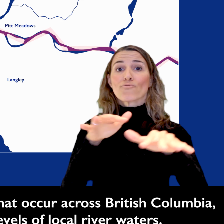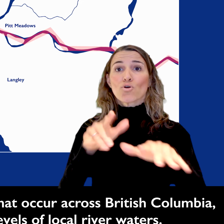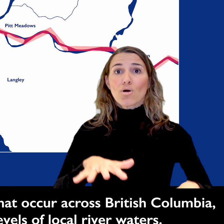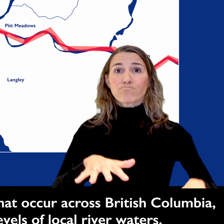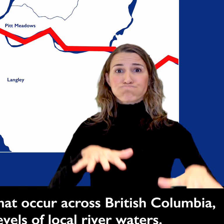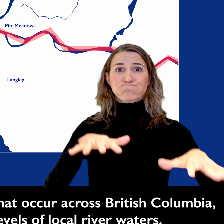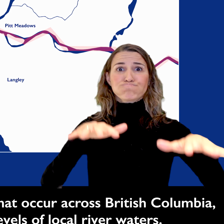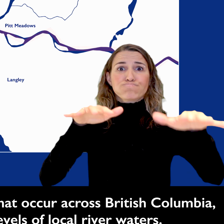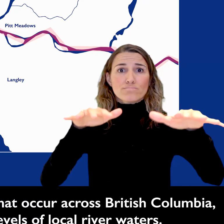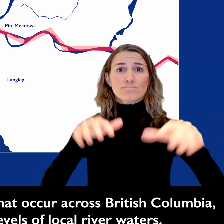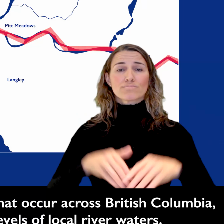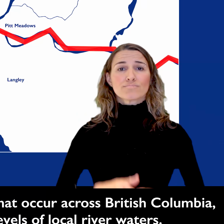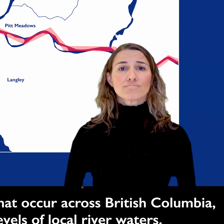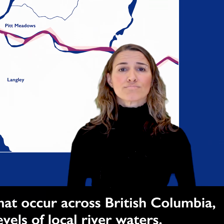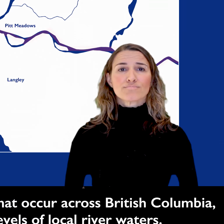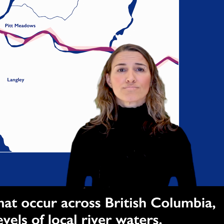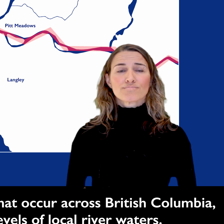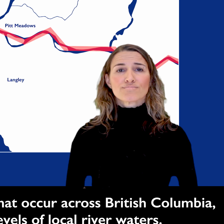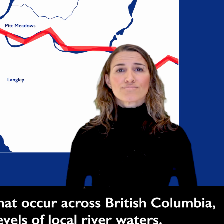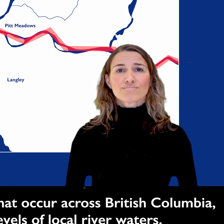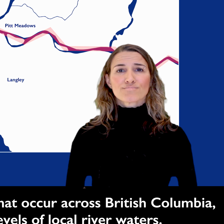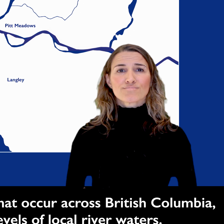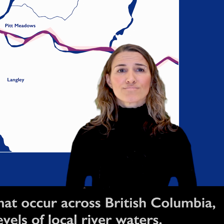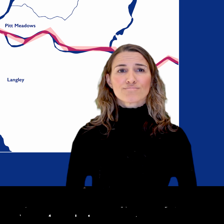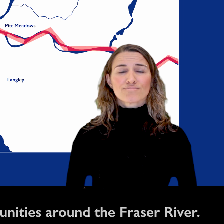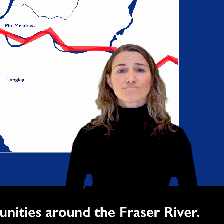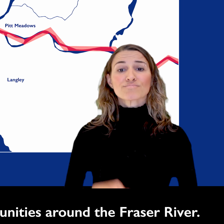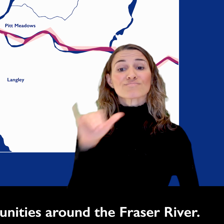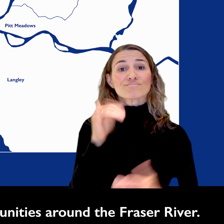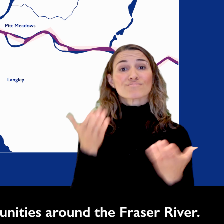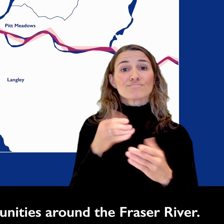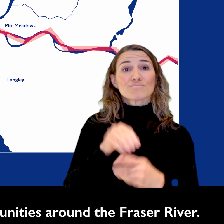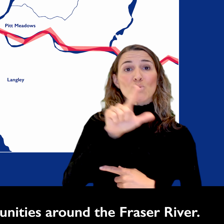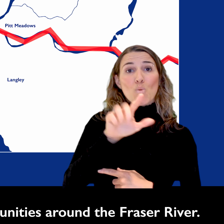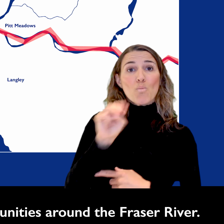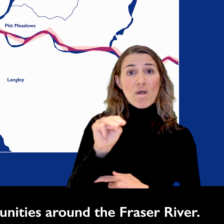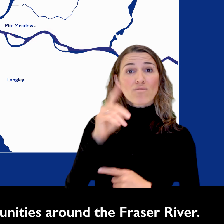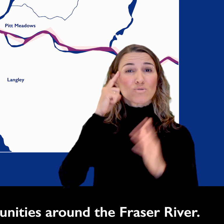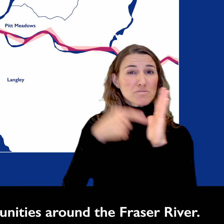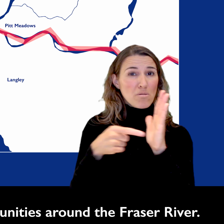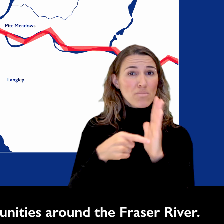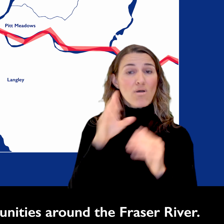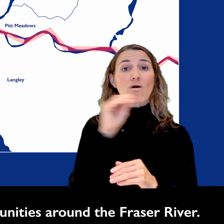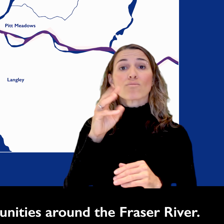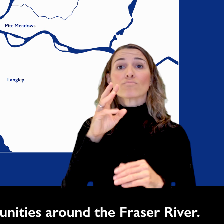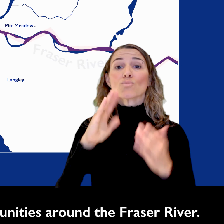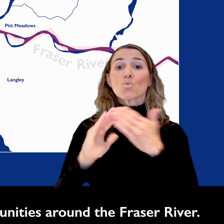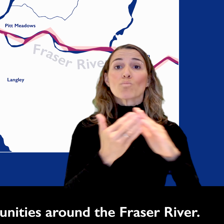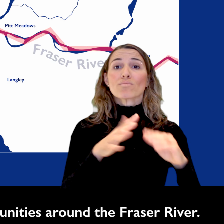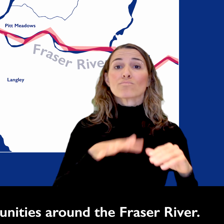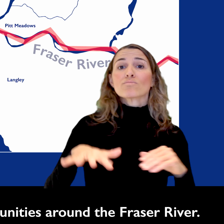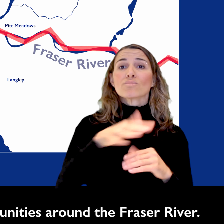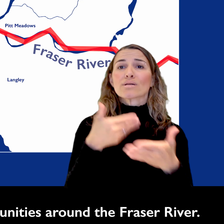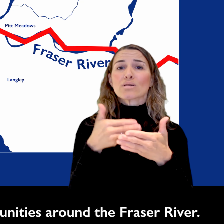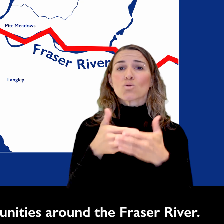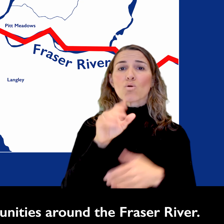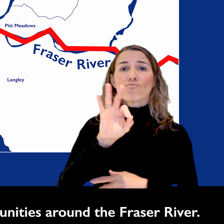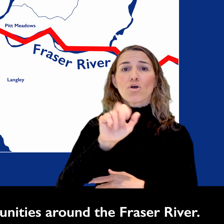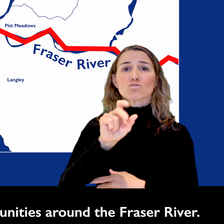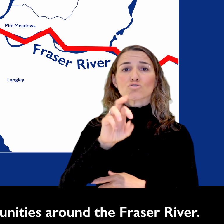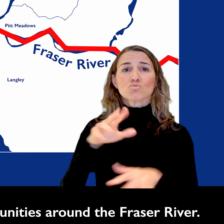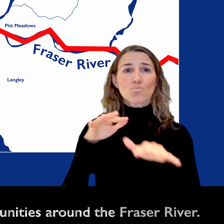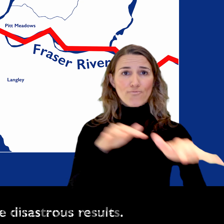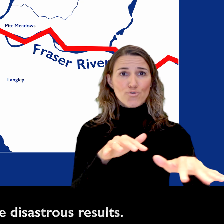by snowmelt and high levels of local river waters, like the Lower Mainland, for example, and communities around the Fraser